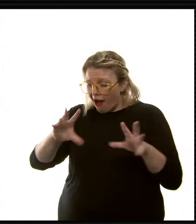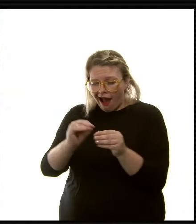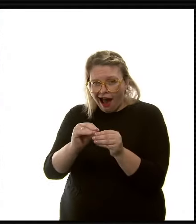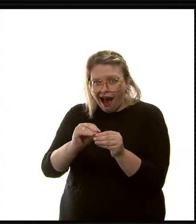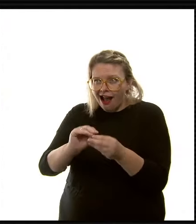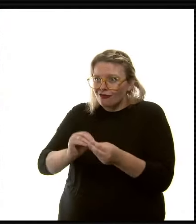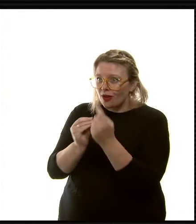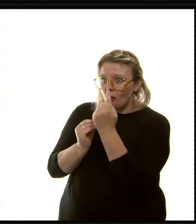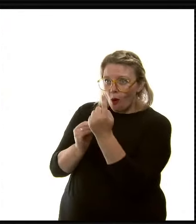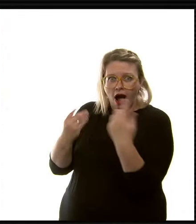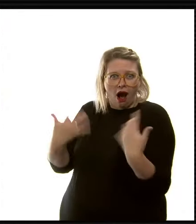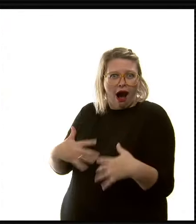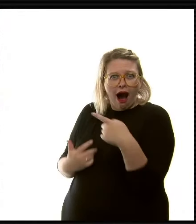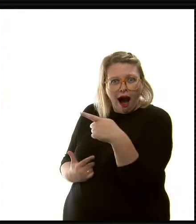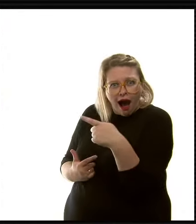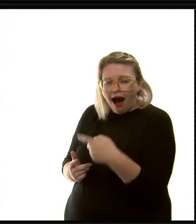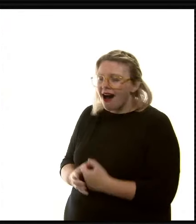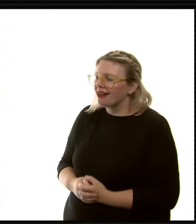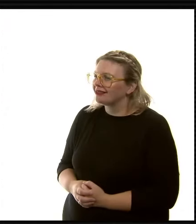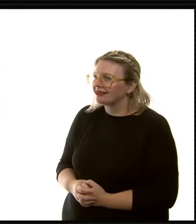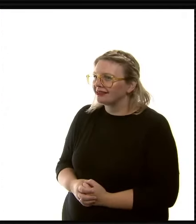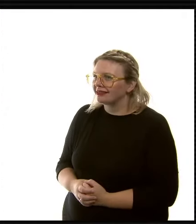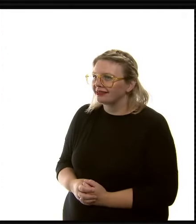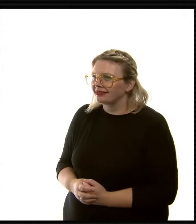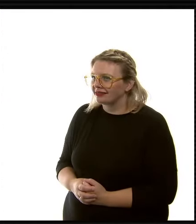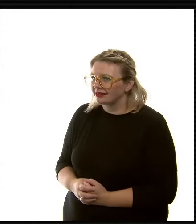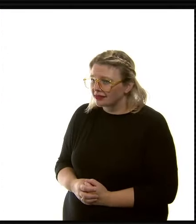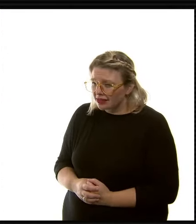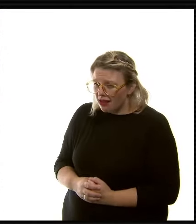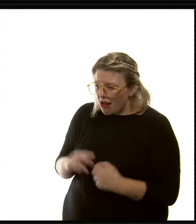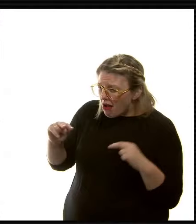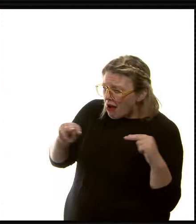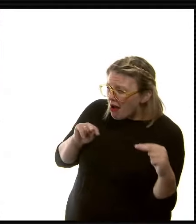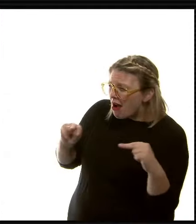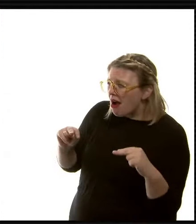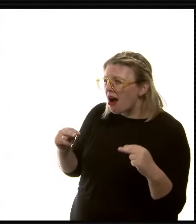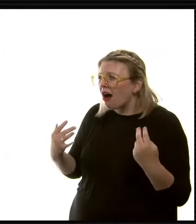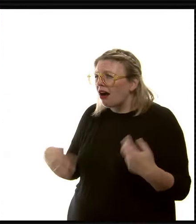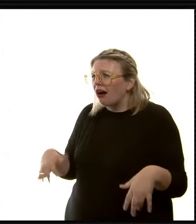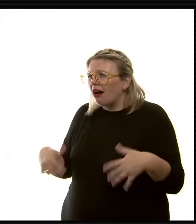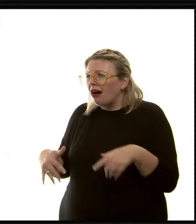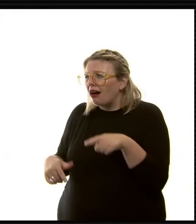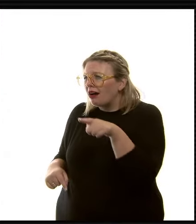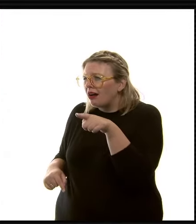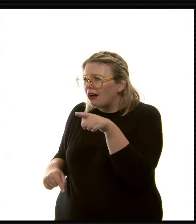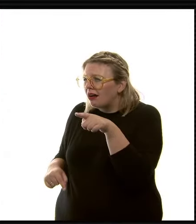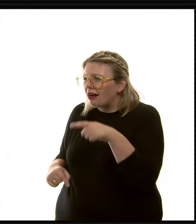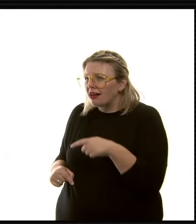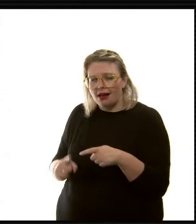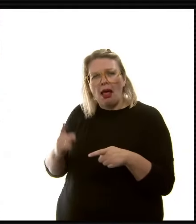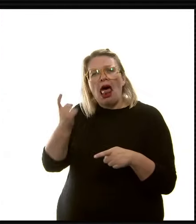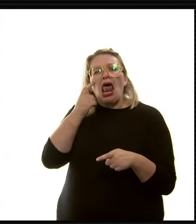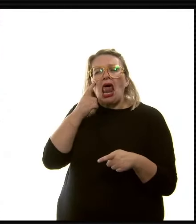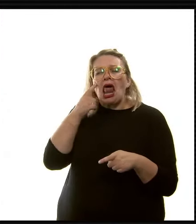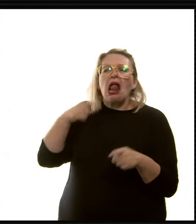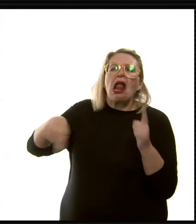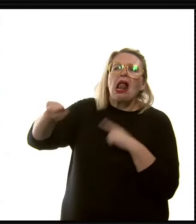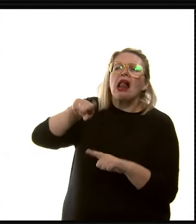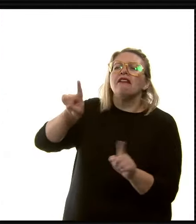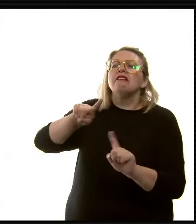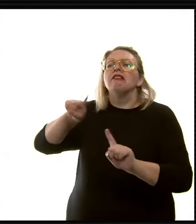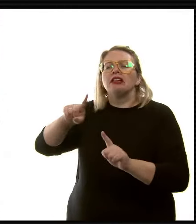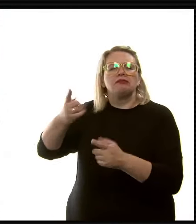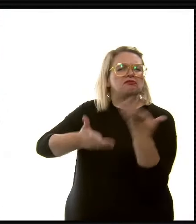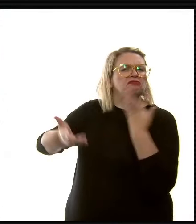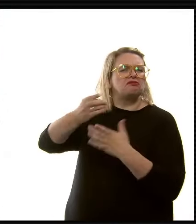one amazing new model. This is amazing from every angle. Yeah, should we have a little grand tour of it? Can you take us around? Yeah. I